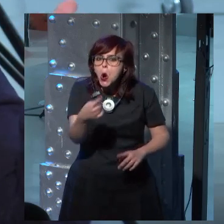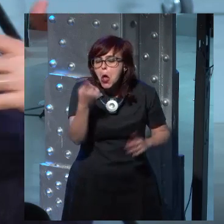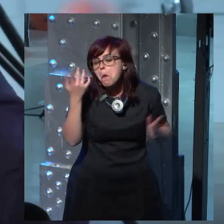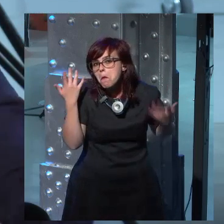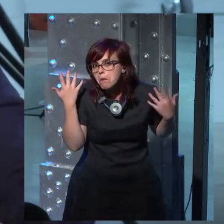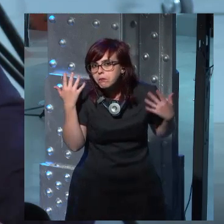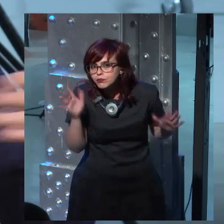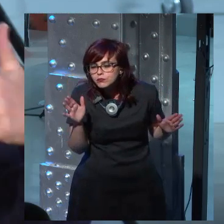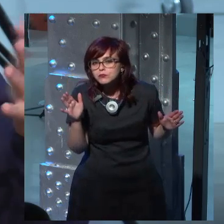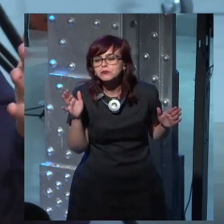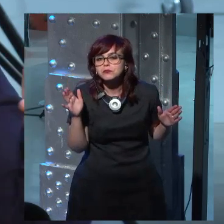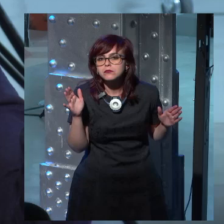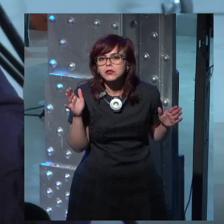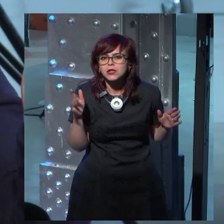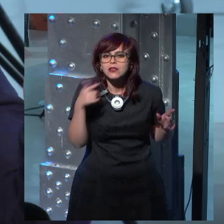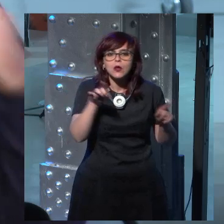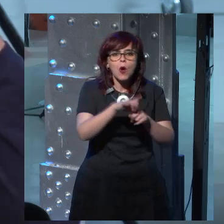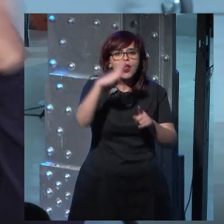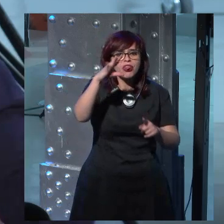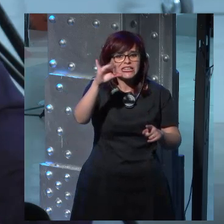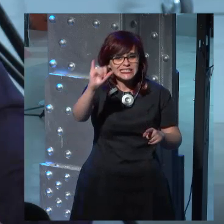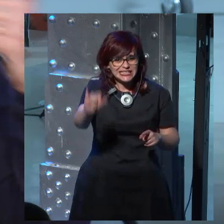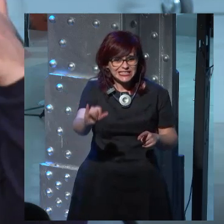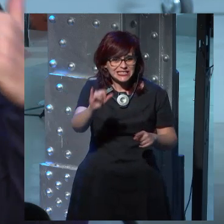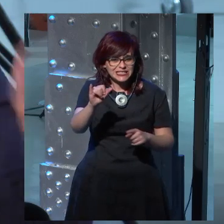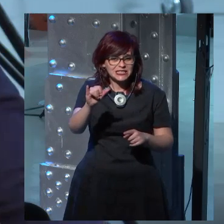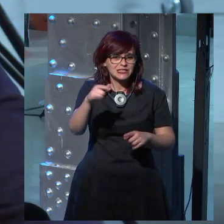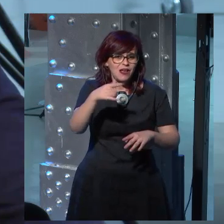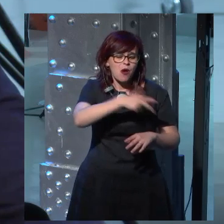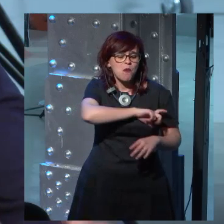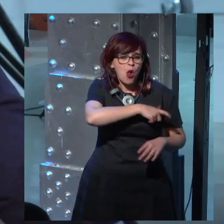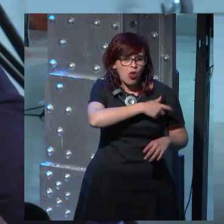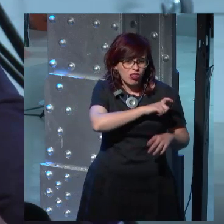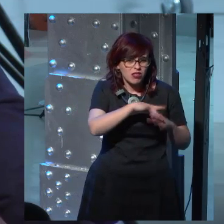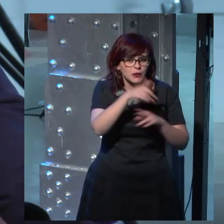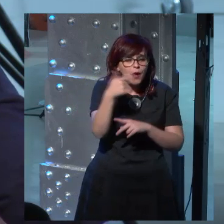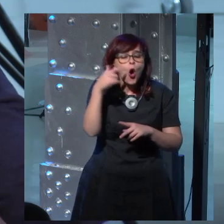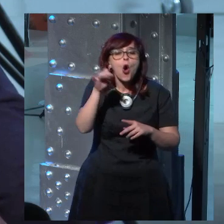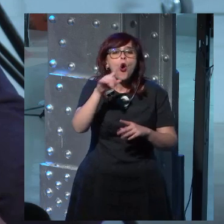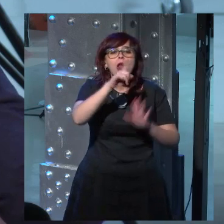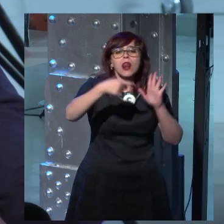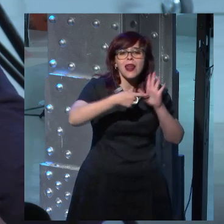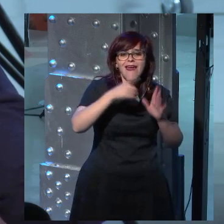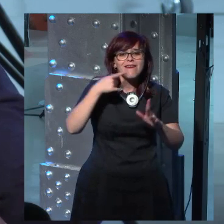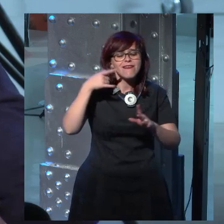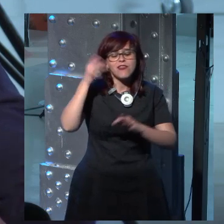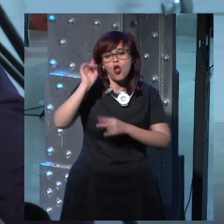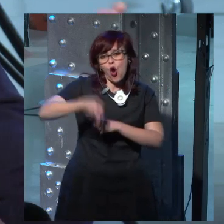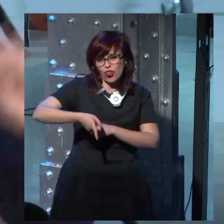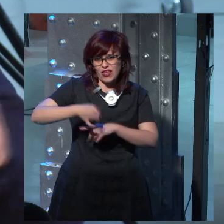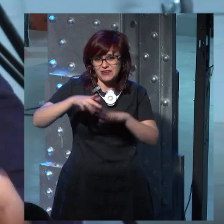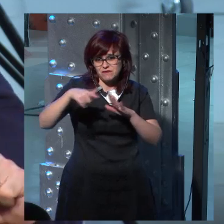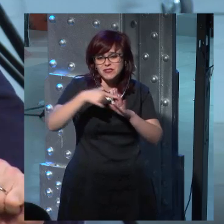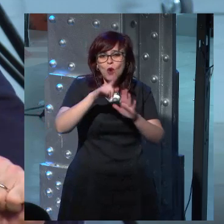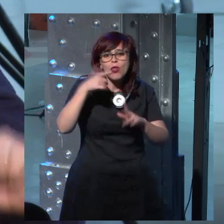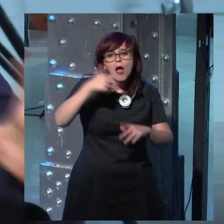or like CSI or, I don't know, like Law and Order or or a show like that where they said,